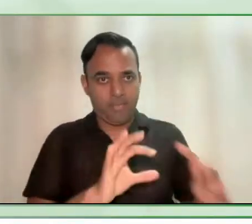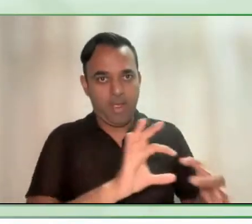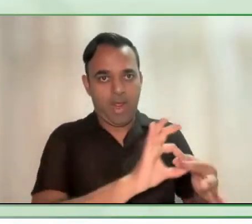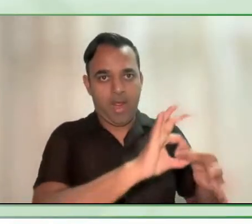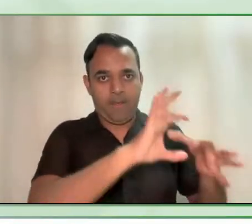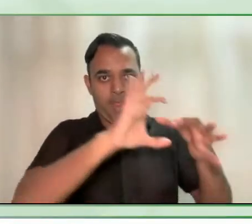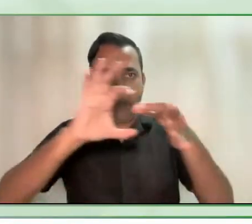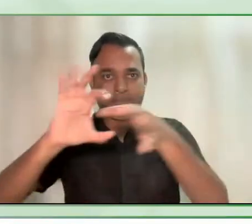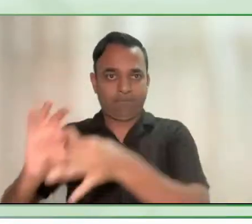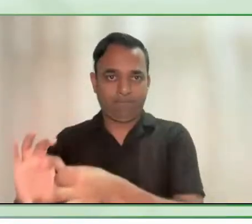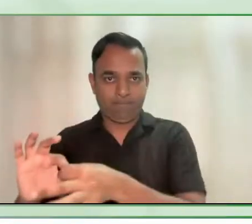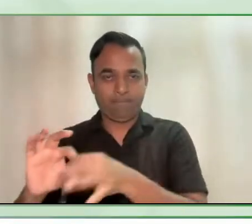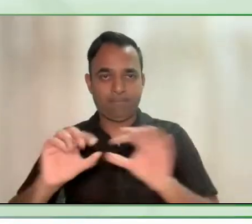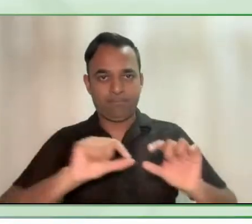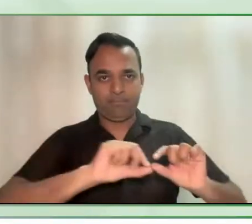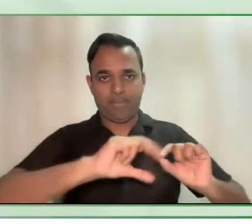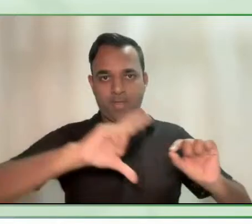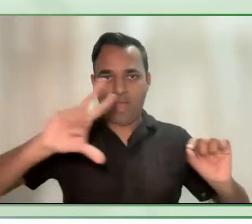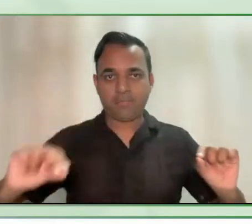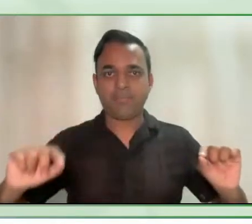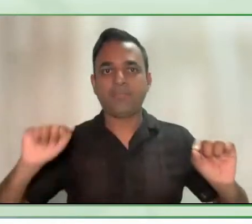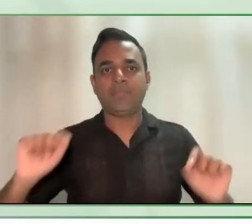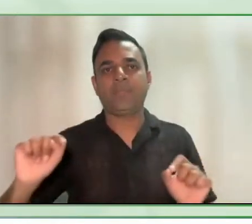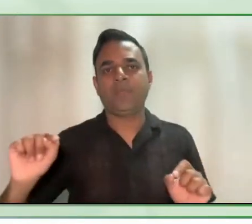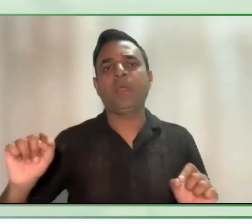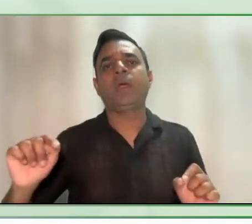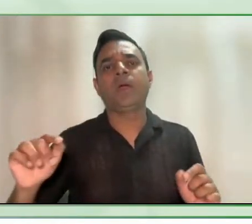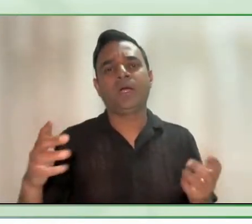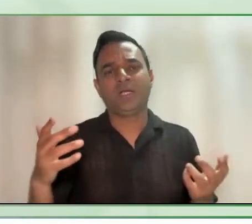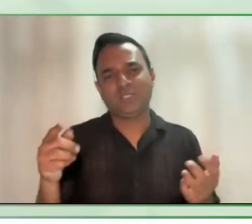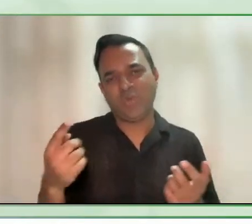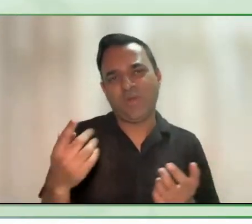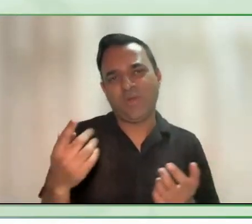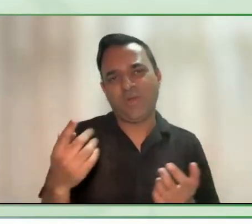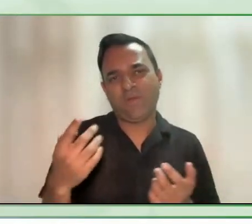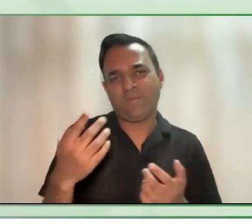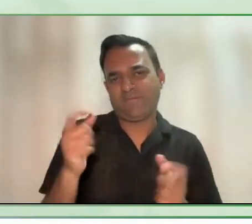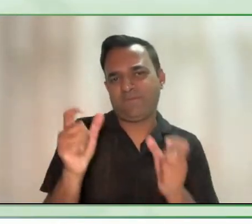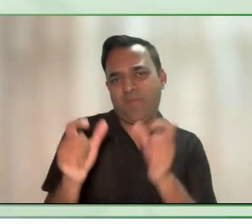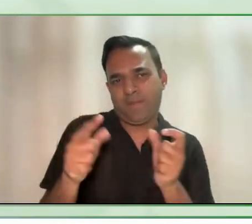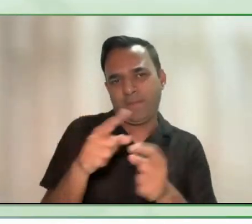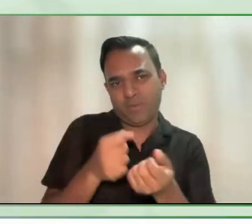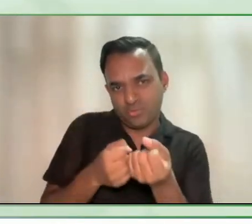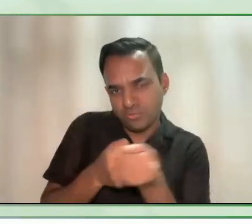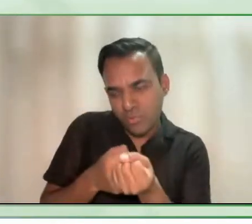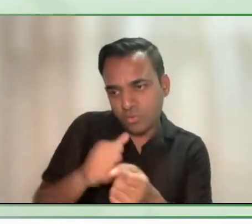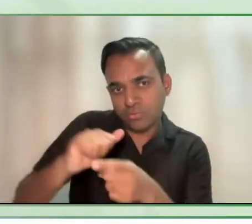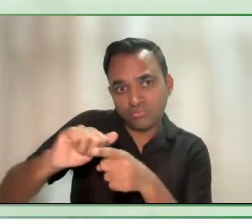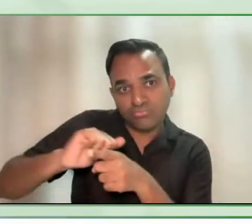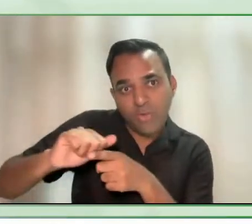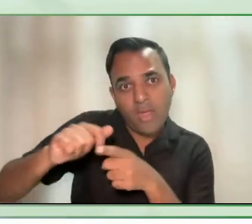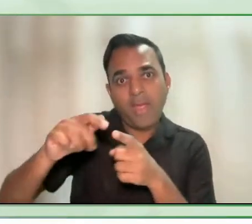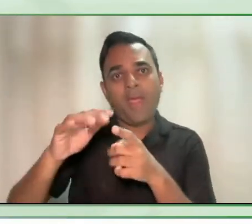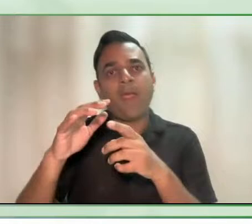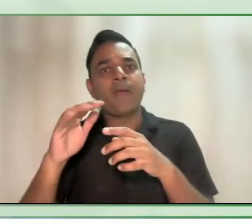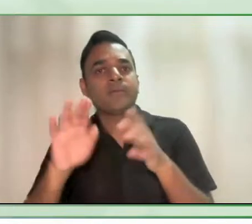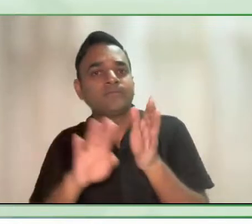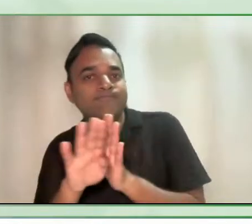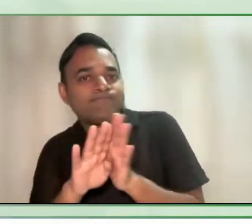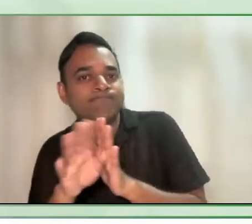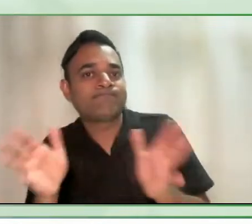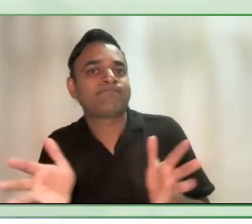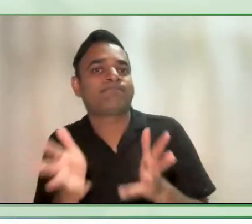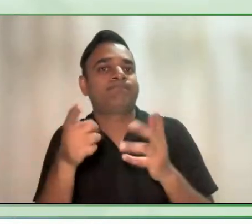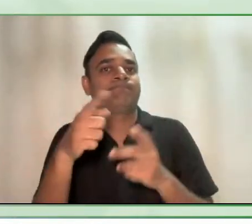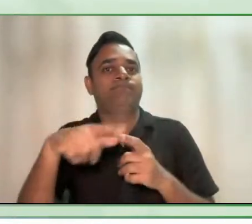the major turnouts or changes in the lives of these people